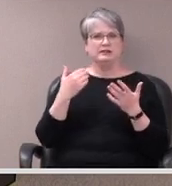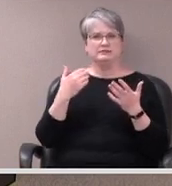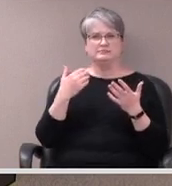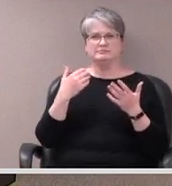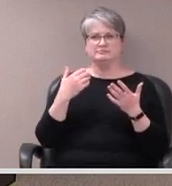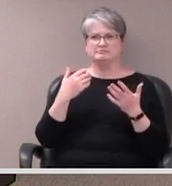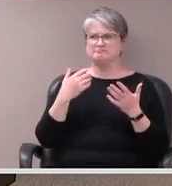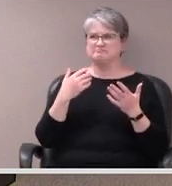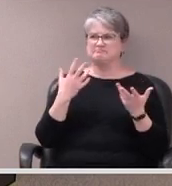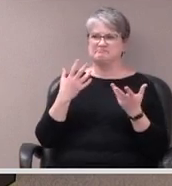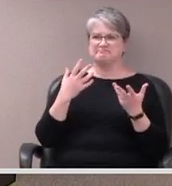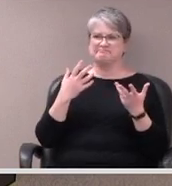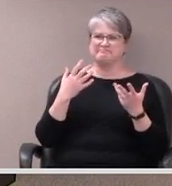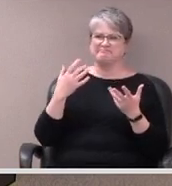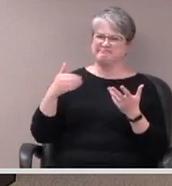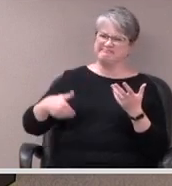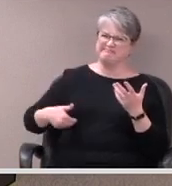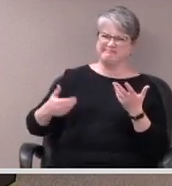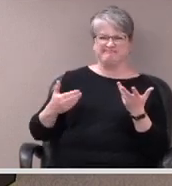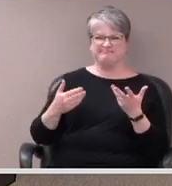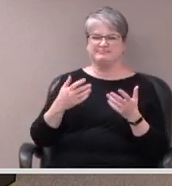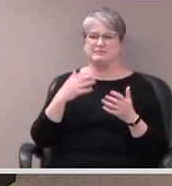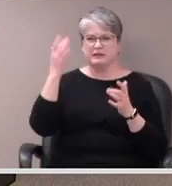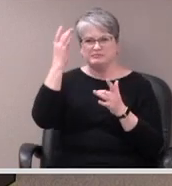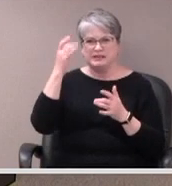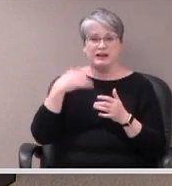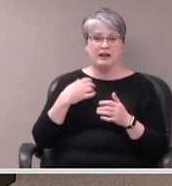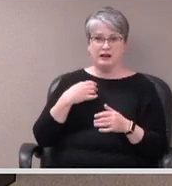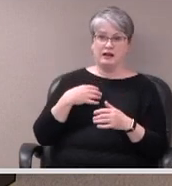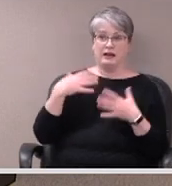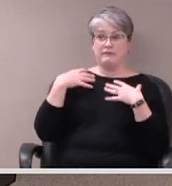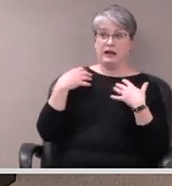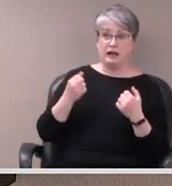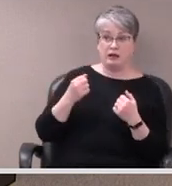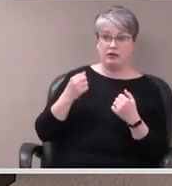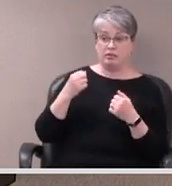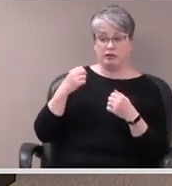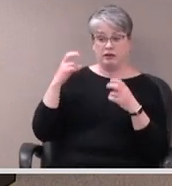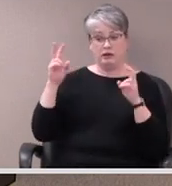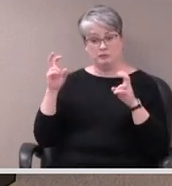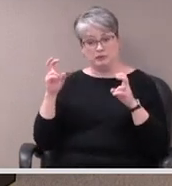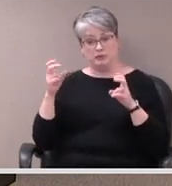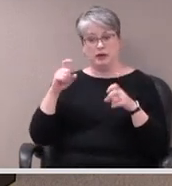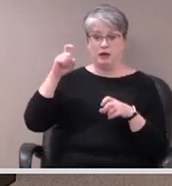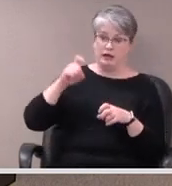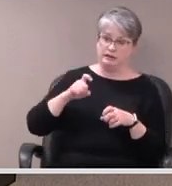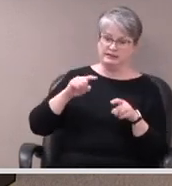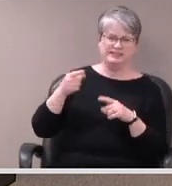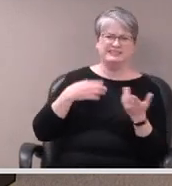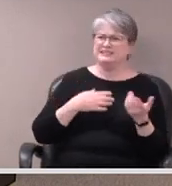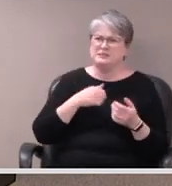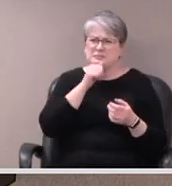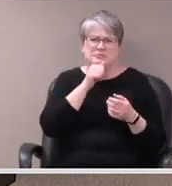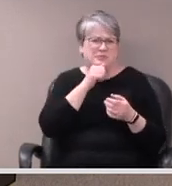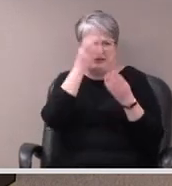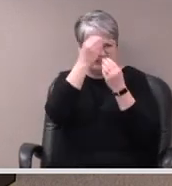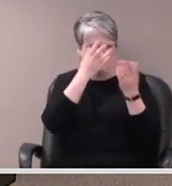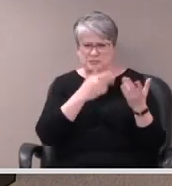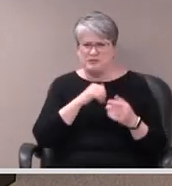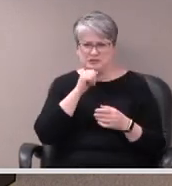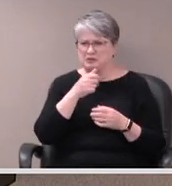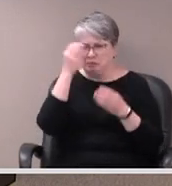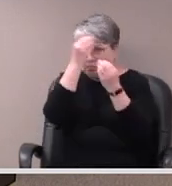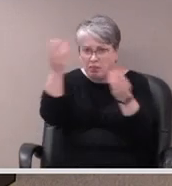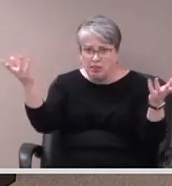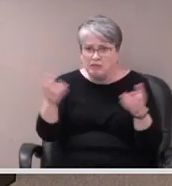that folks have to say, I have a health issue and I have to take a day off. I think that's an intensely private thing and you shouldn't have to do that.